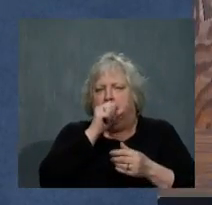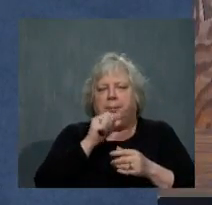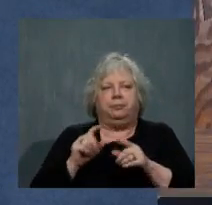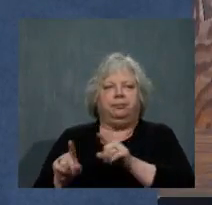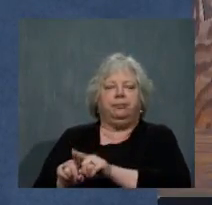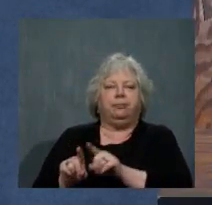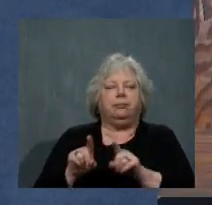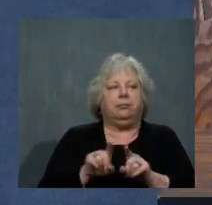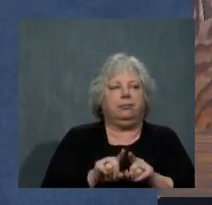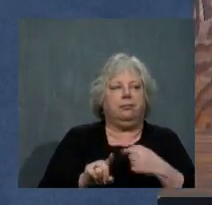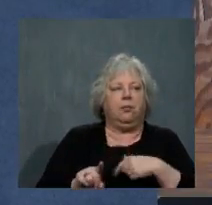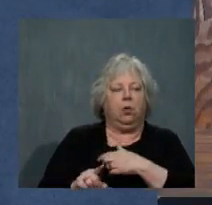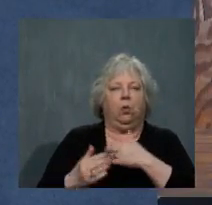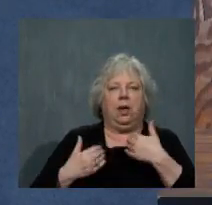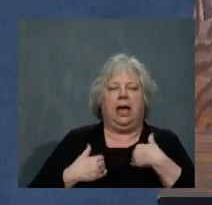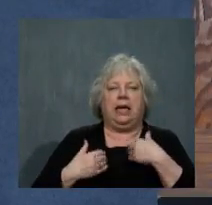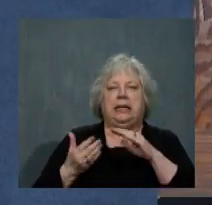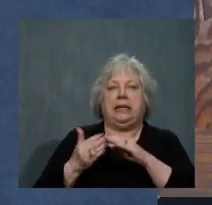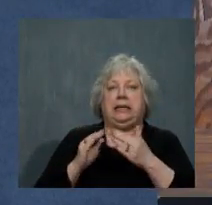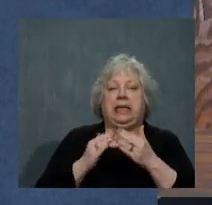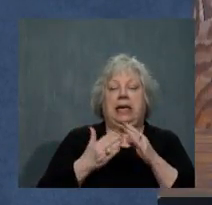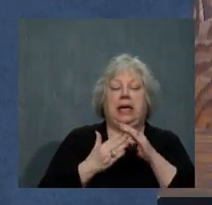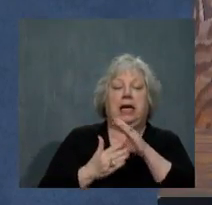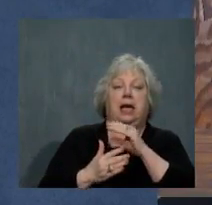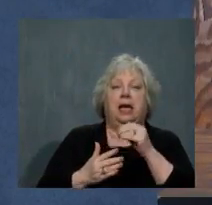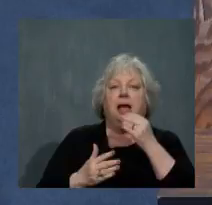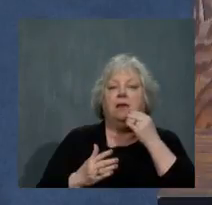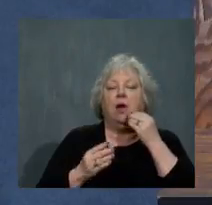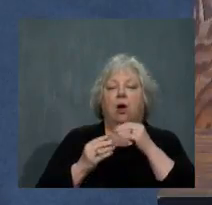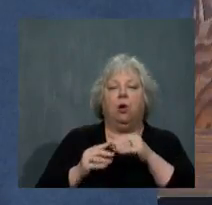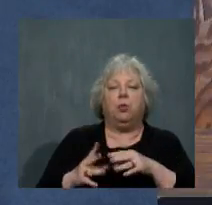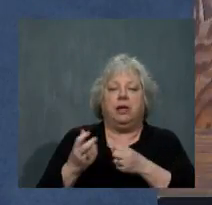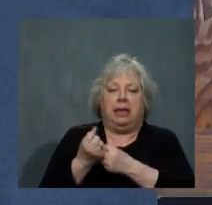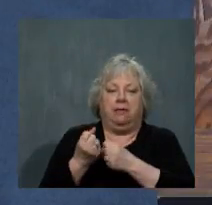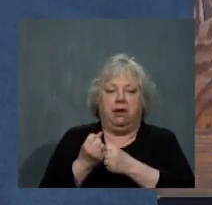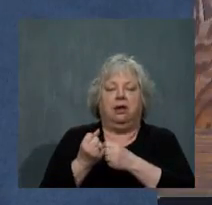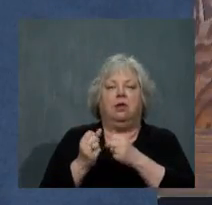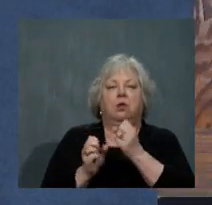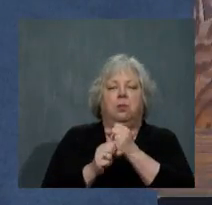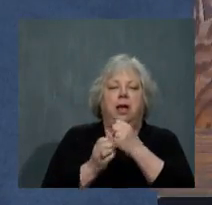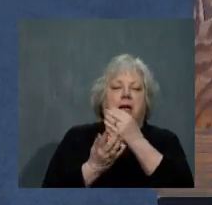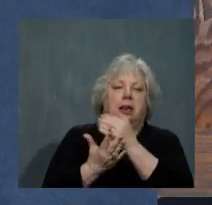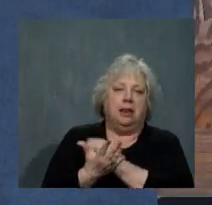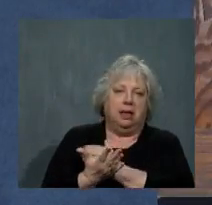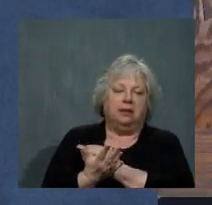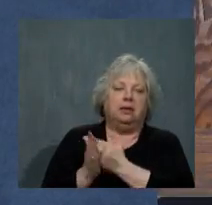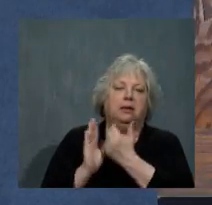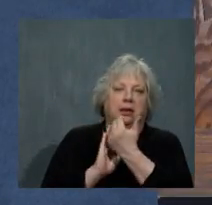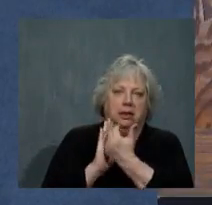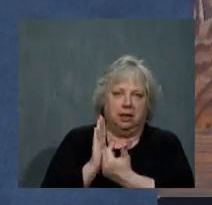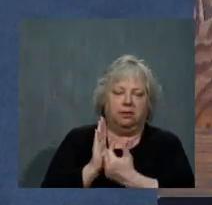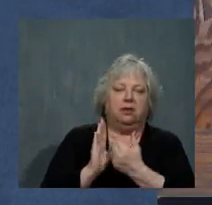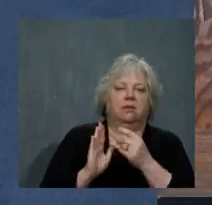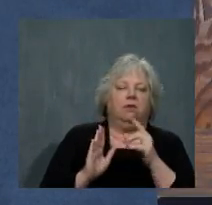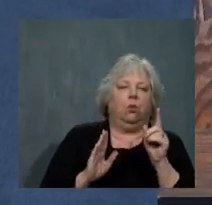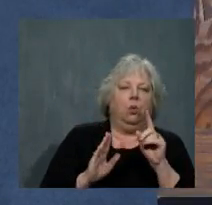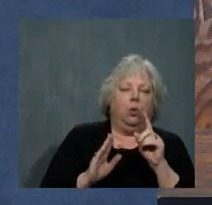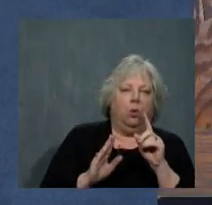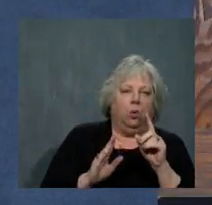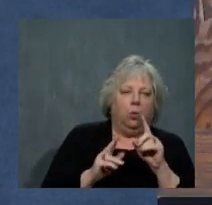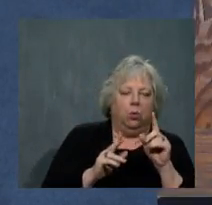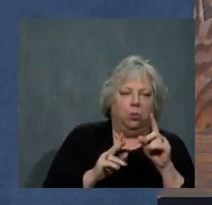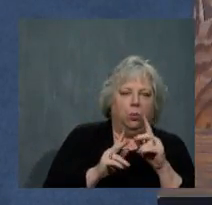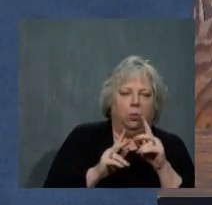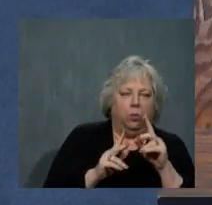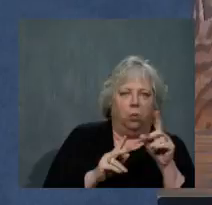the city and the homeless advocates to compile a list of locations when and where meals were being served to the